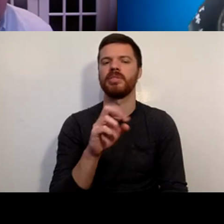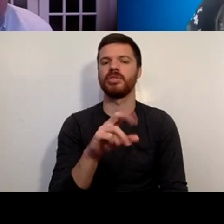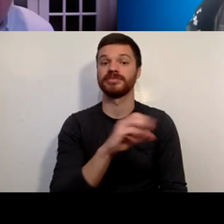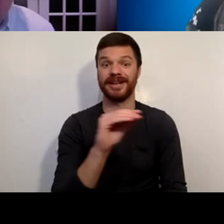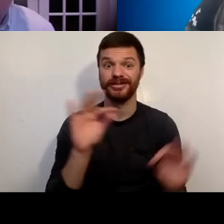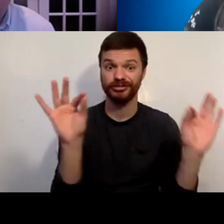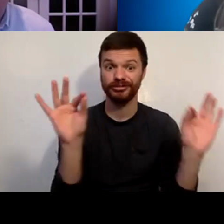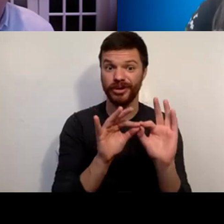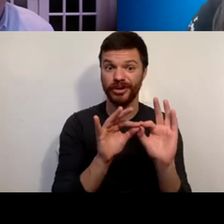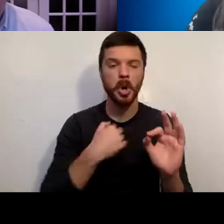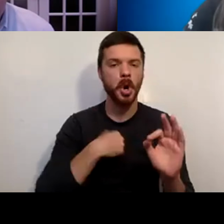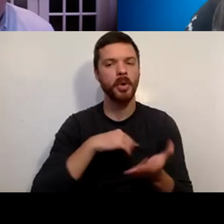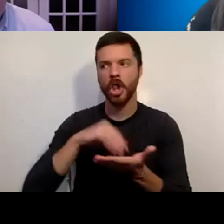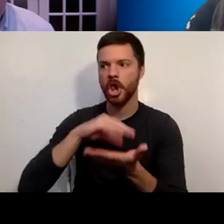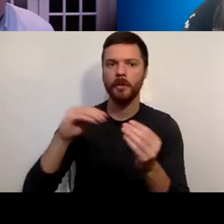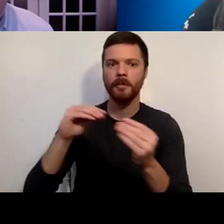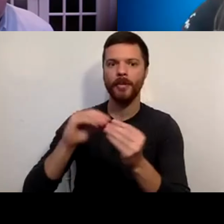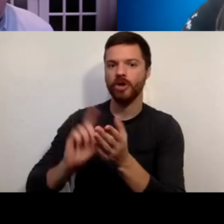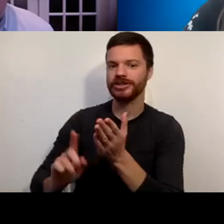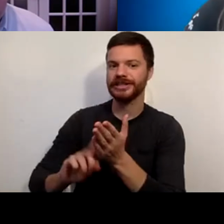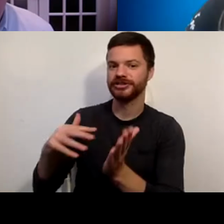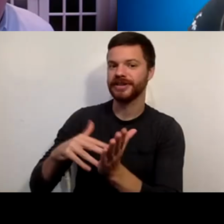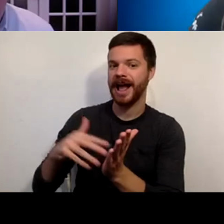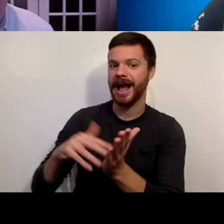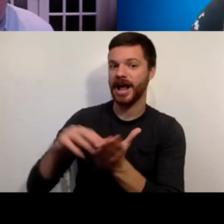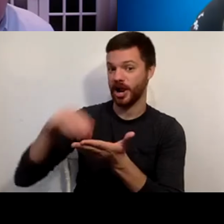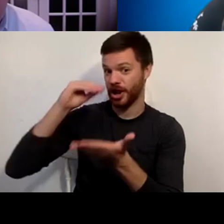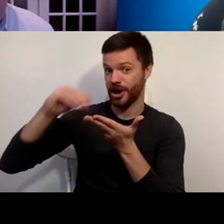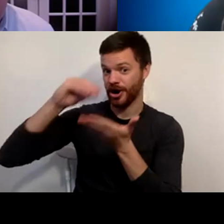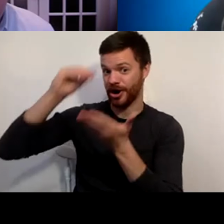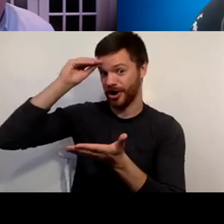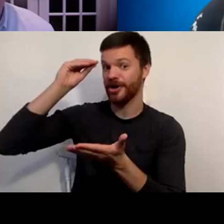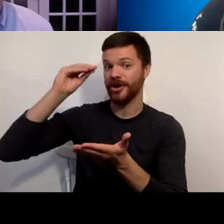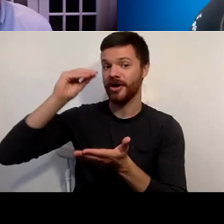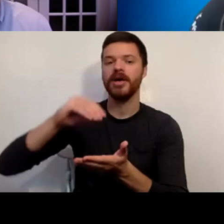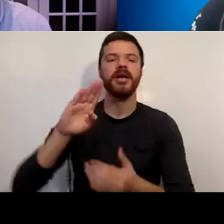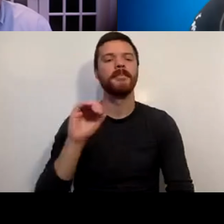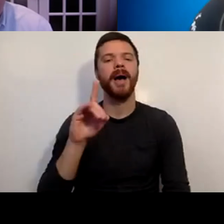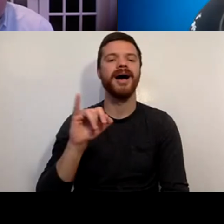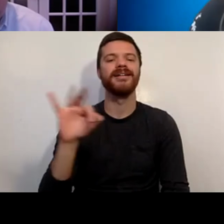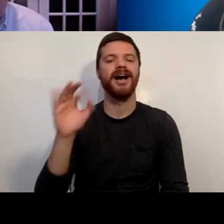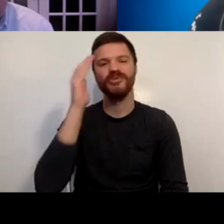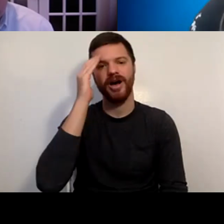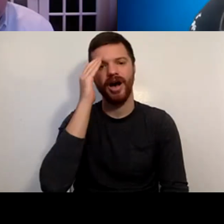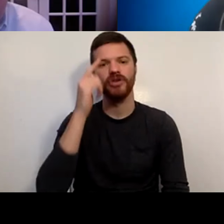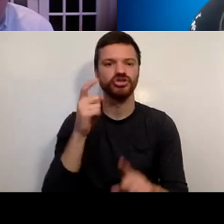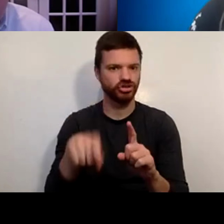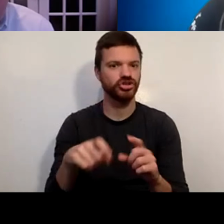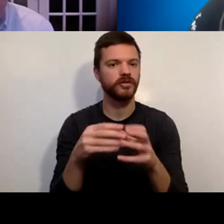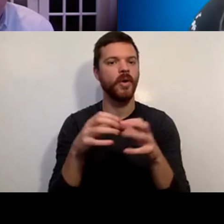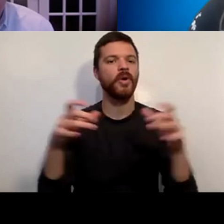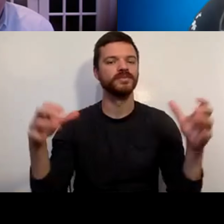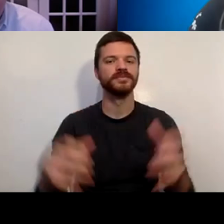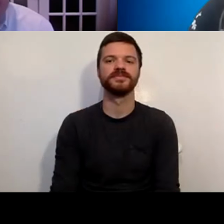more and more through research studies, our body of knowledge should be increasing on that front. I